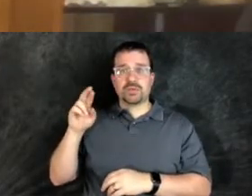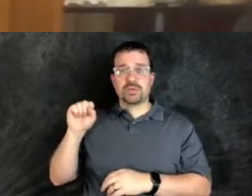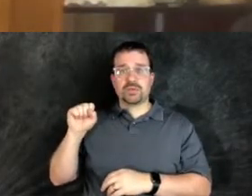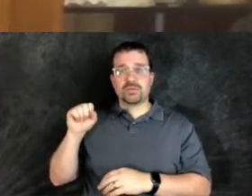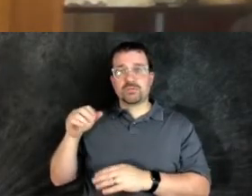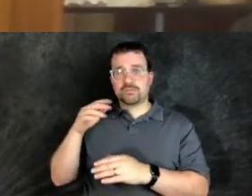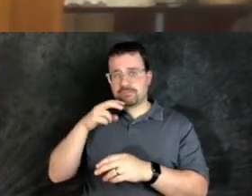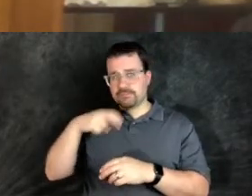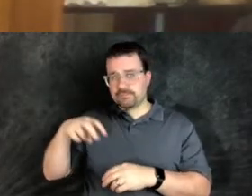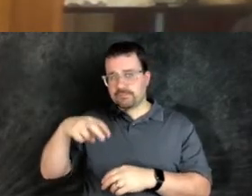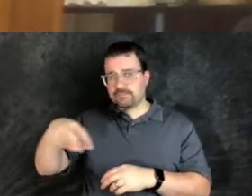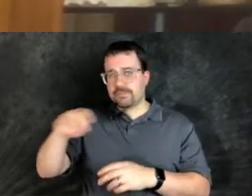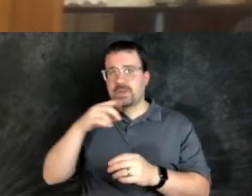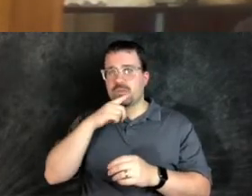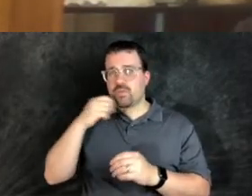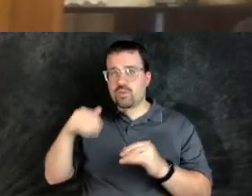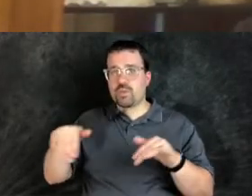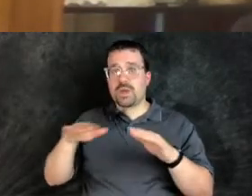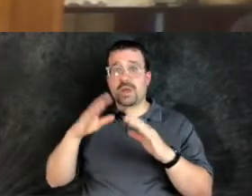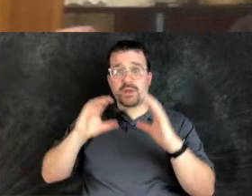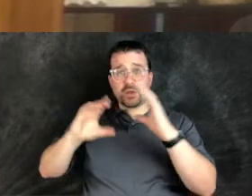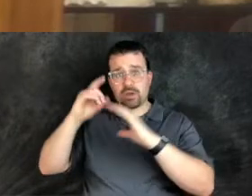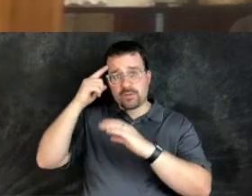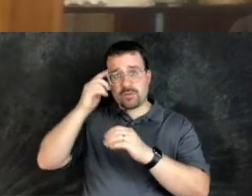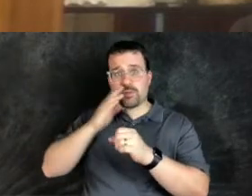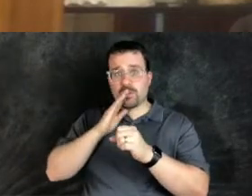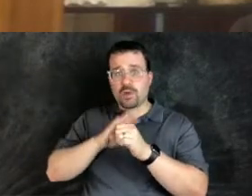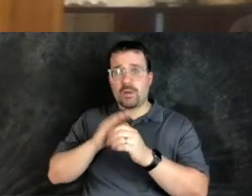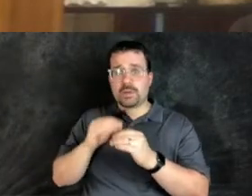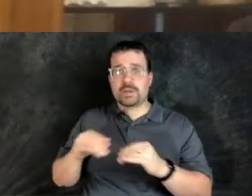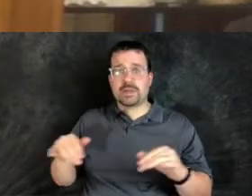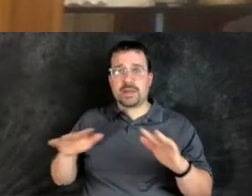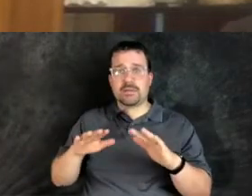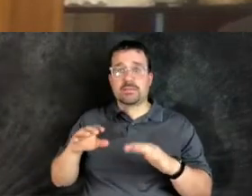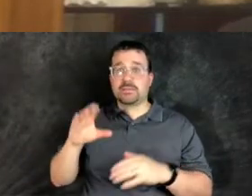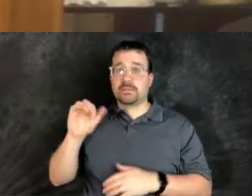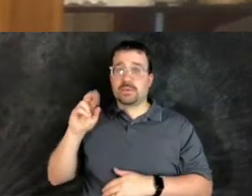the wilderness in search of the promised land. Carl would tell me